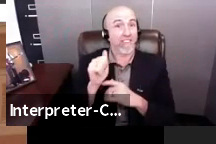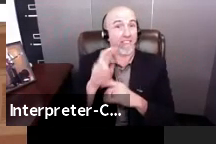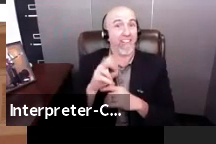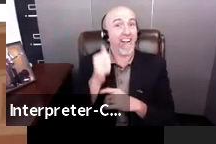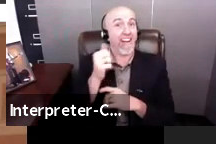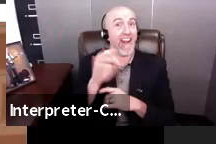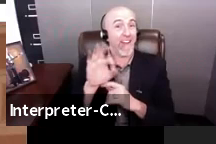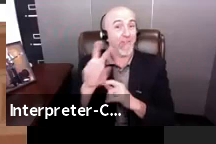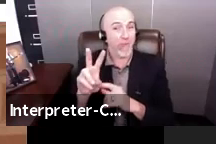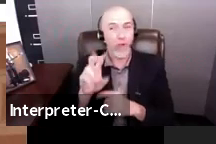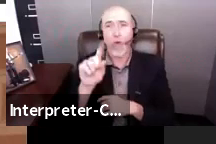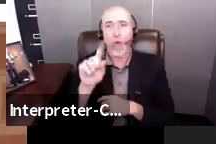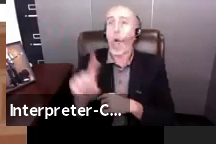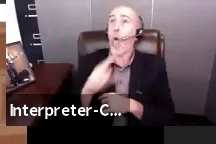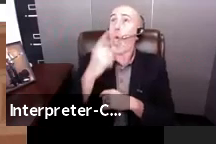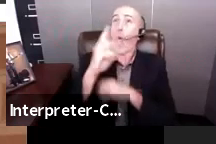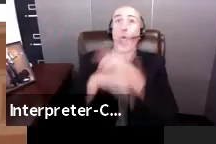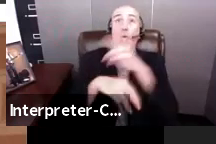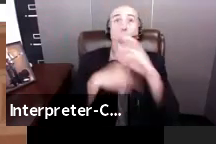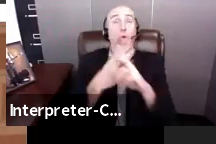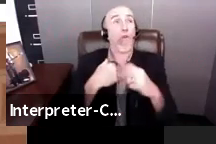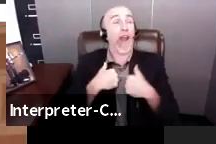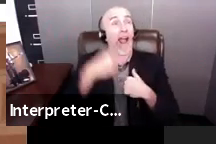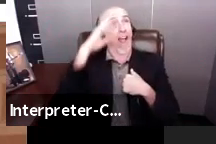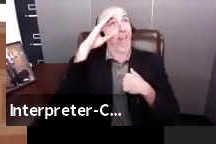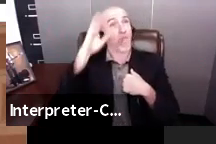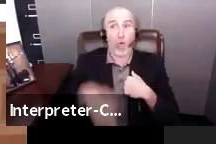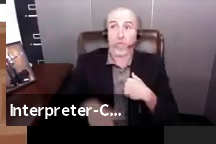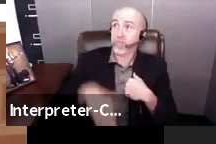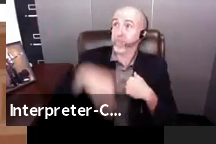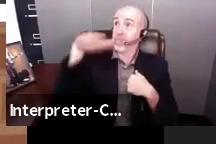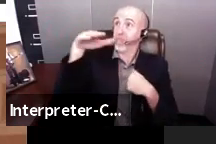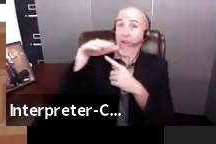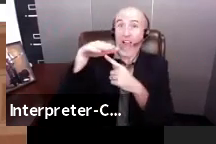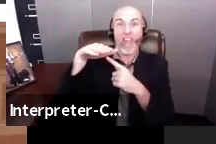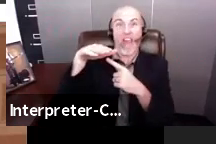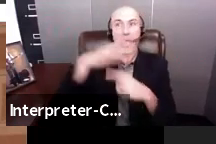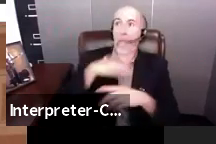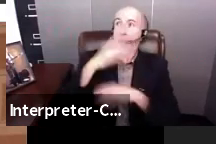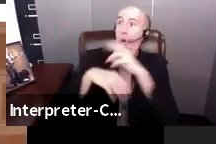1992. So the only world that I have known is the world that has been